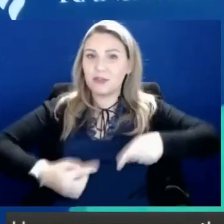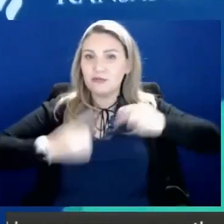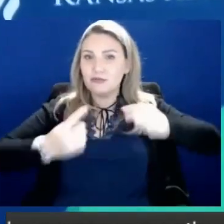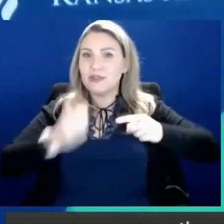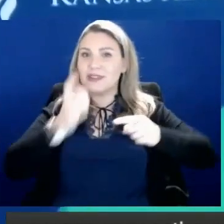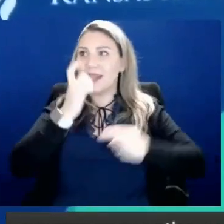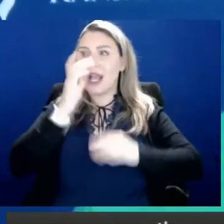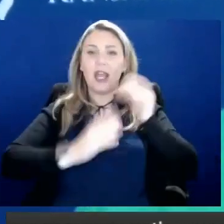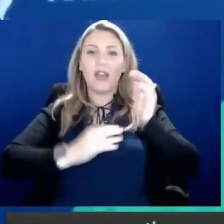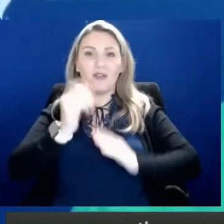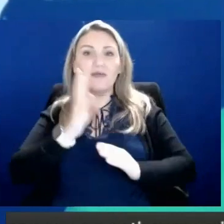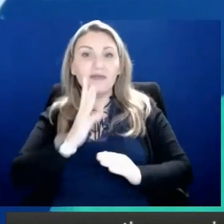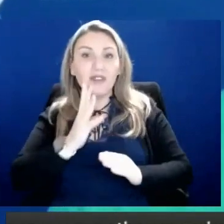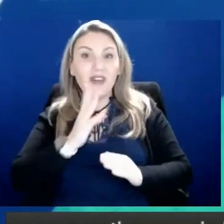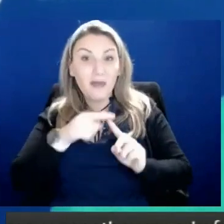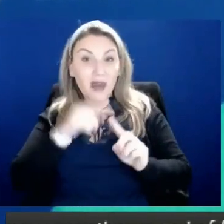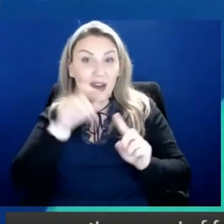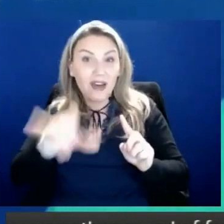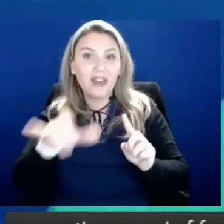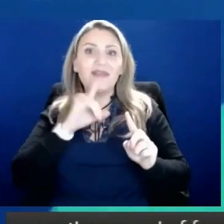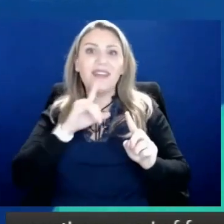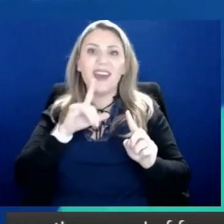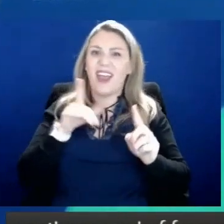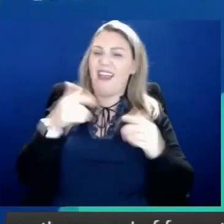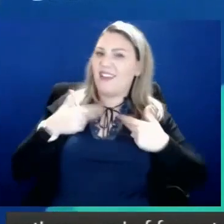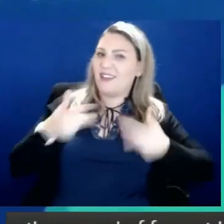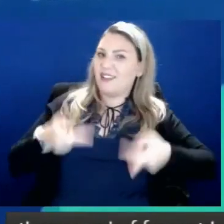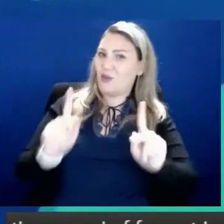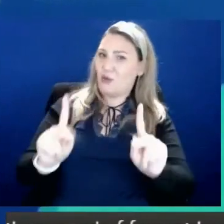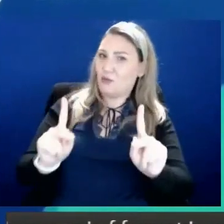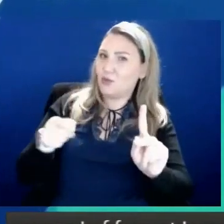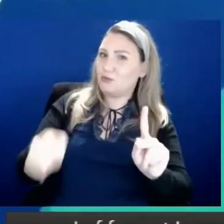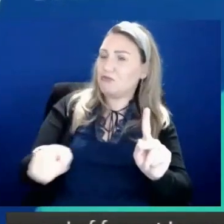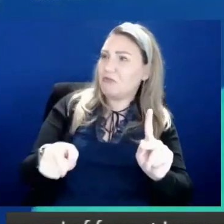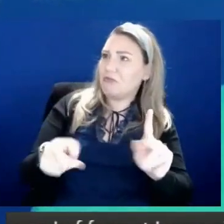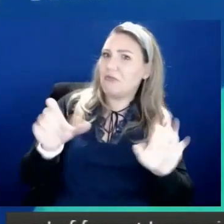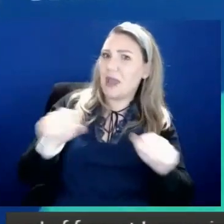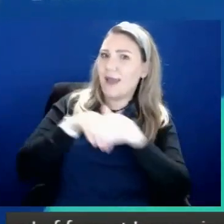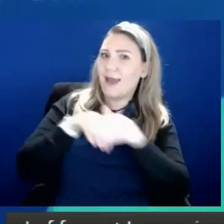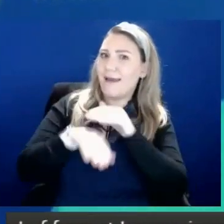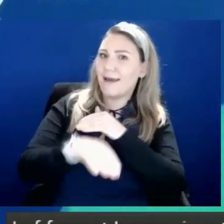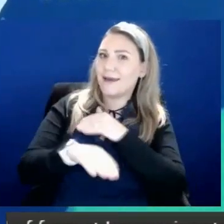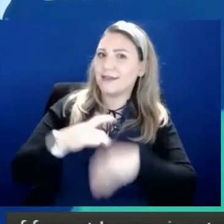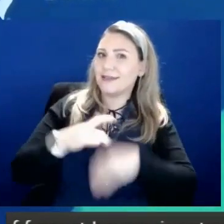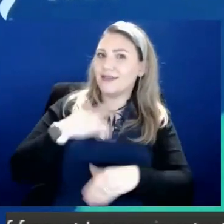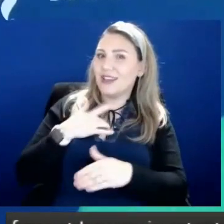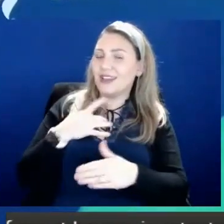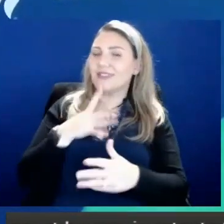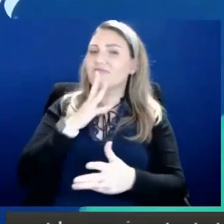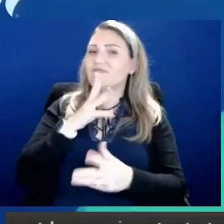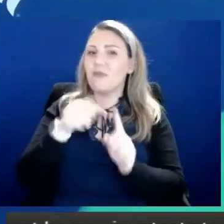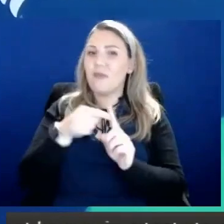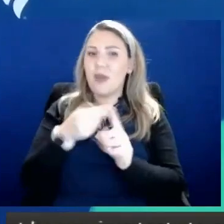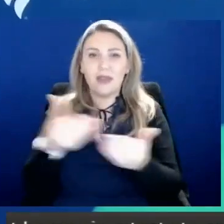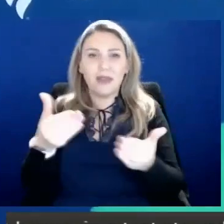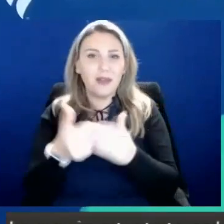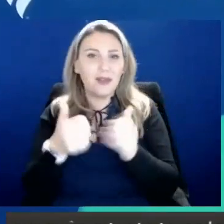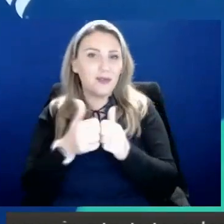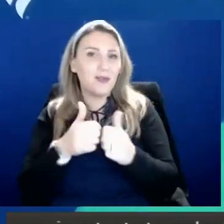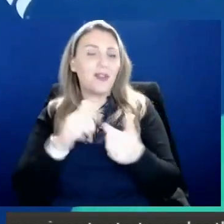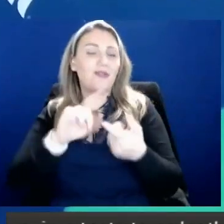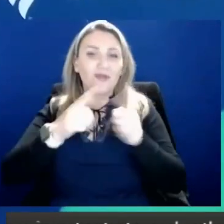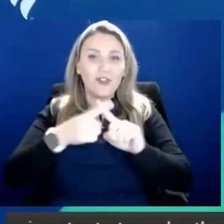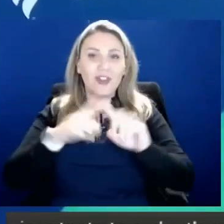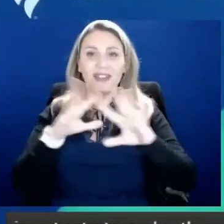about it, this gives them that window and that kind of doorway where they can access these feelings, talk about this stuff with their friends and family, and it comes out of